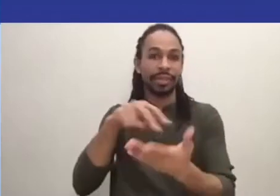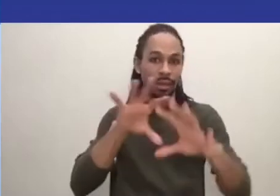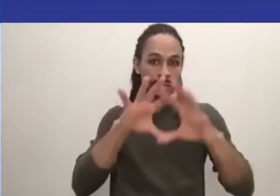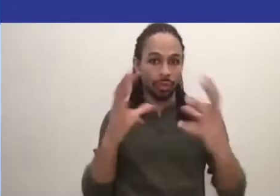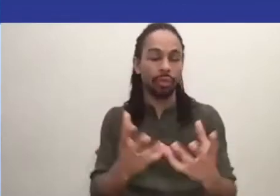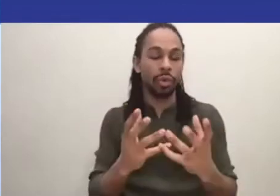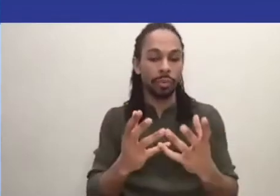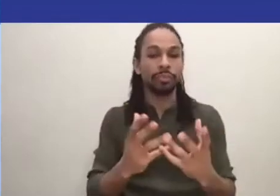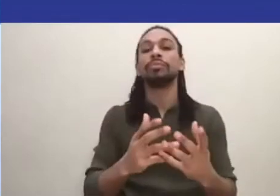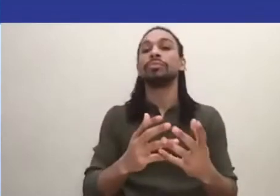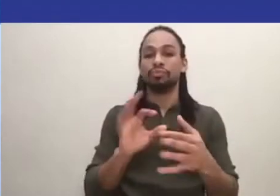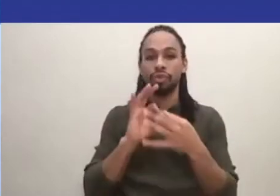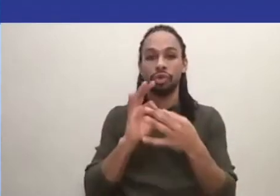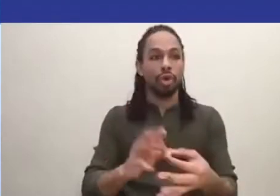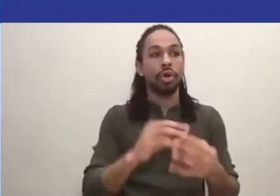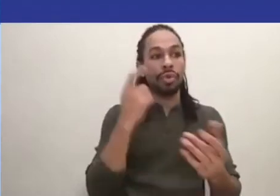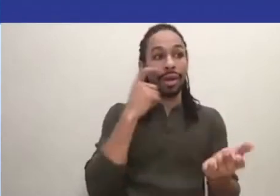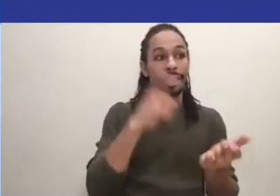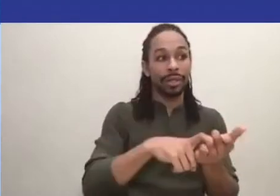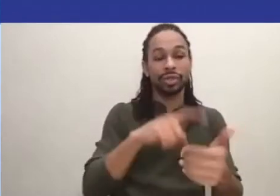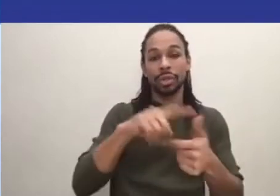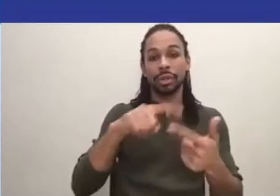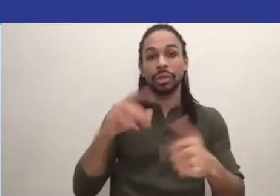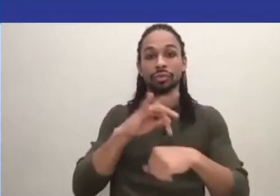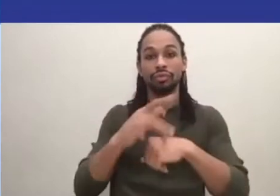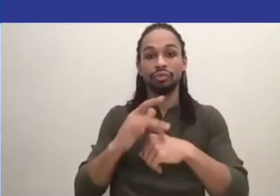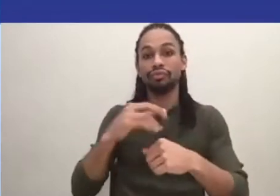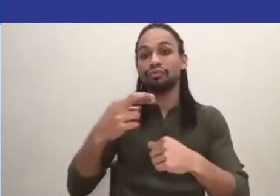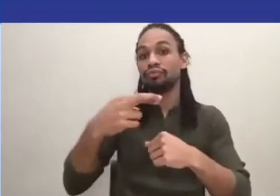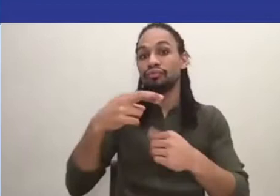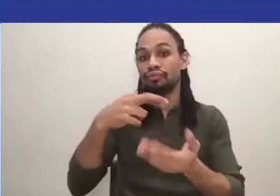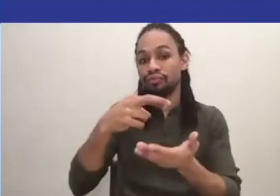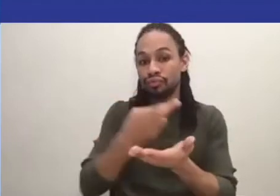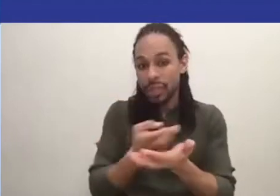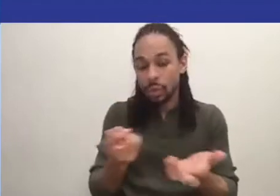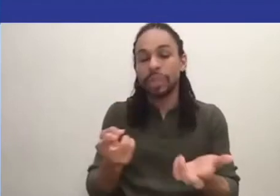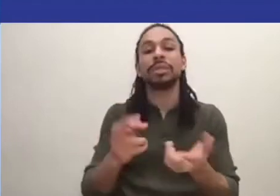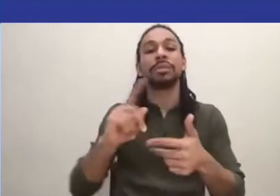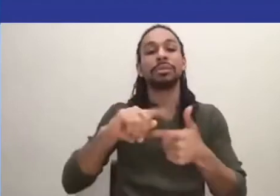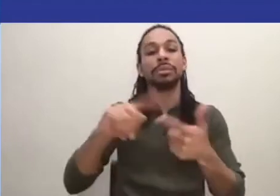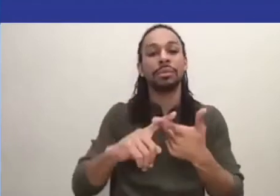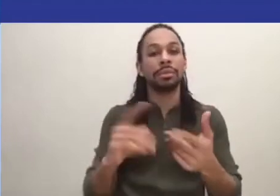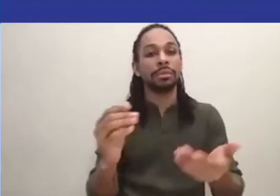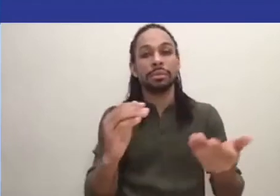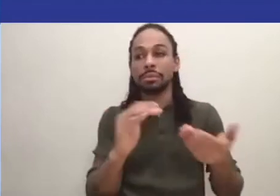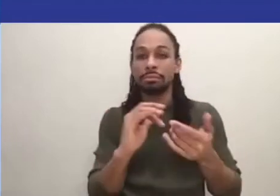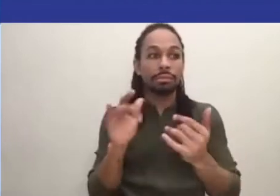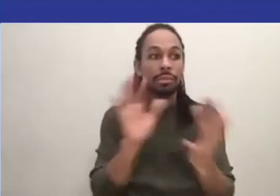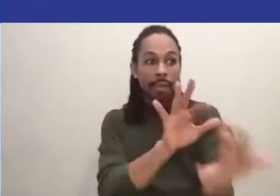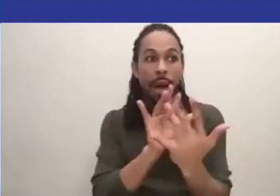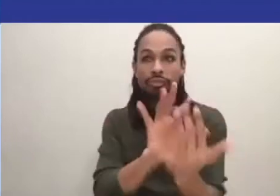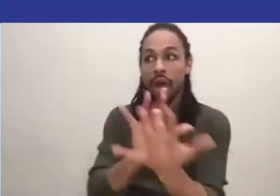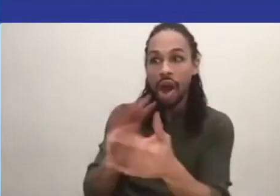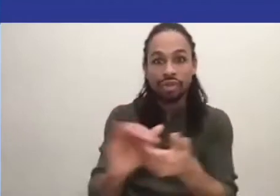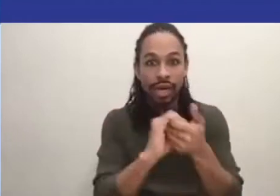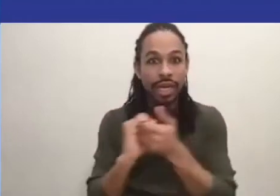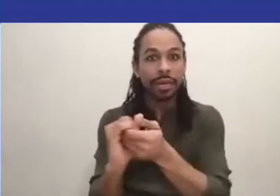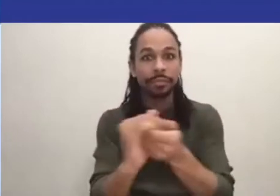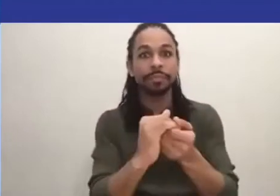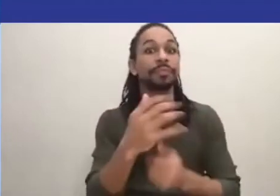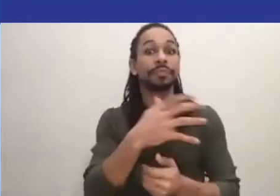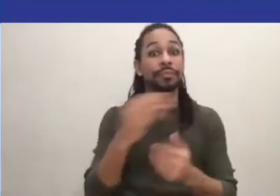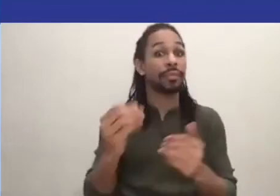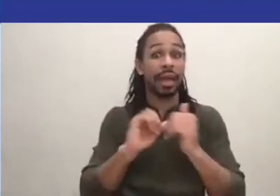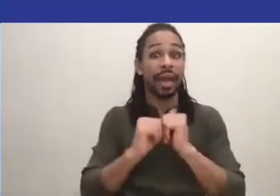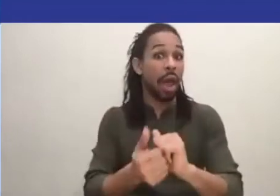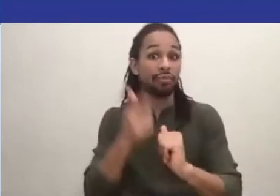recognition, resources, camaraderie, and the things like that that are often offered. And also thinking about how race and